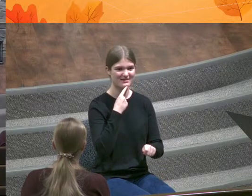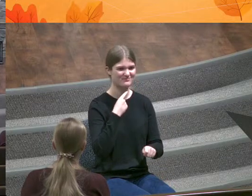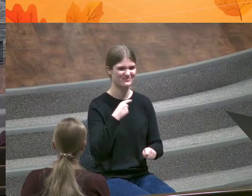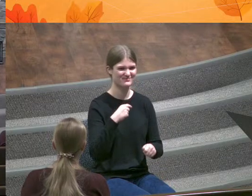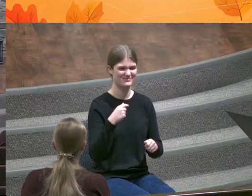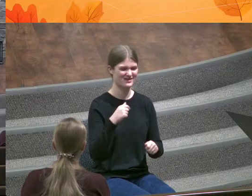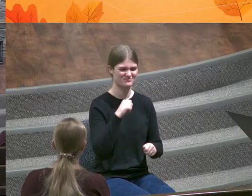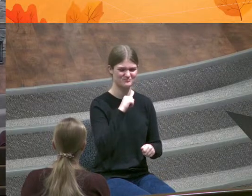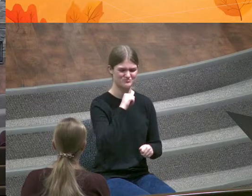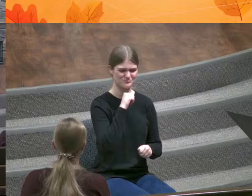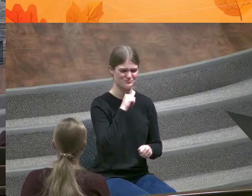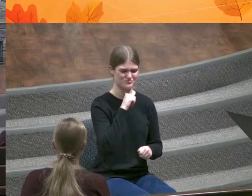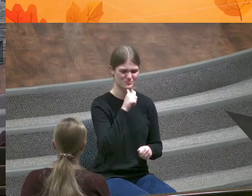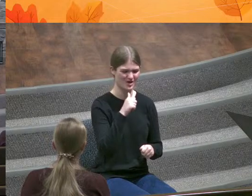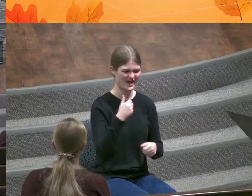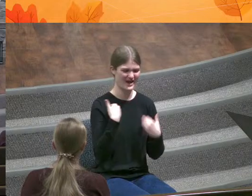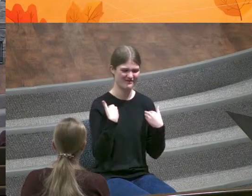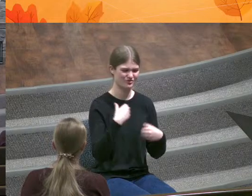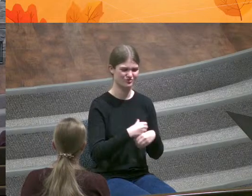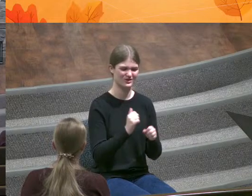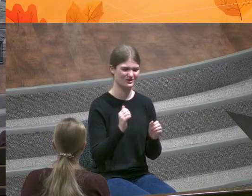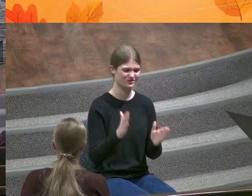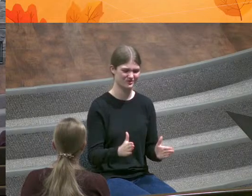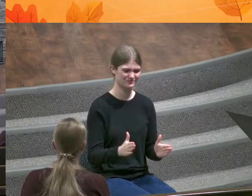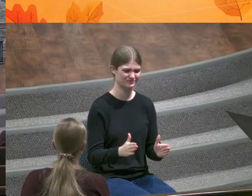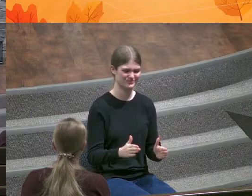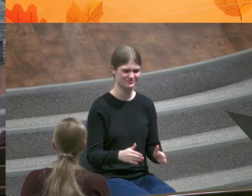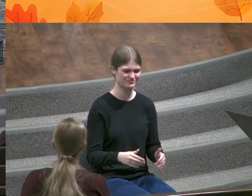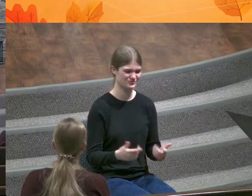accident. It's an accident.